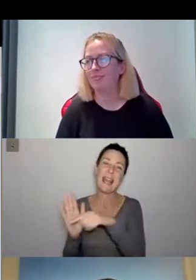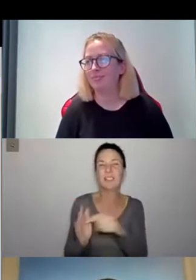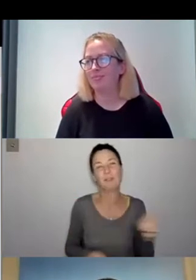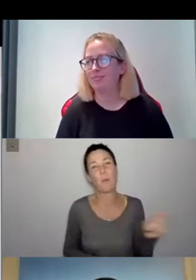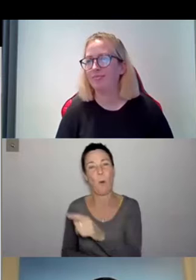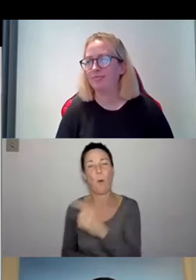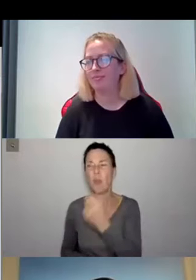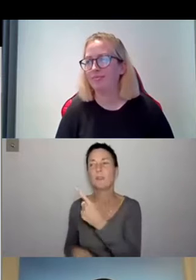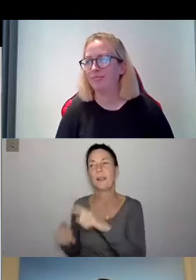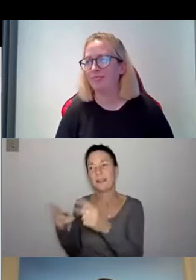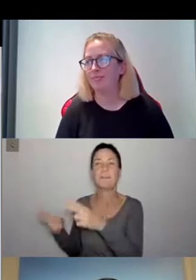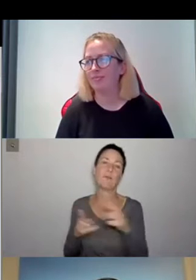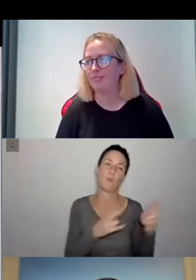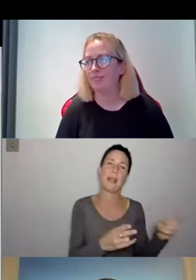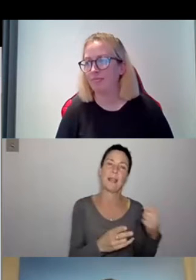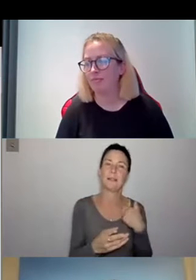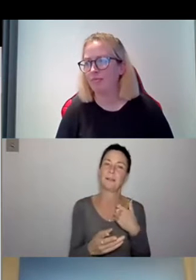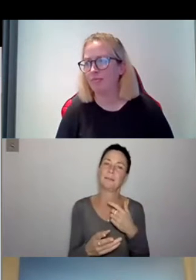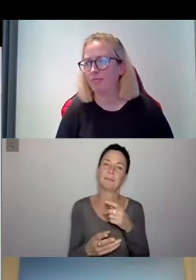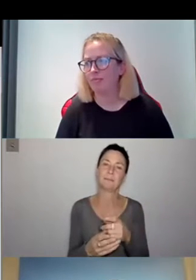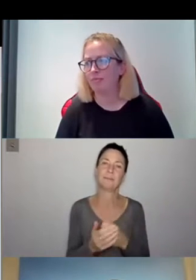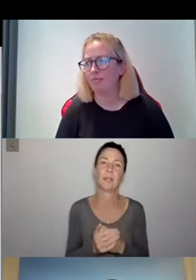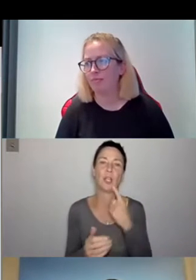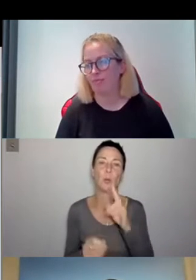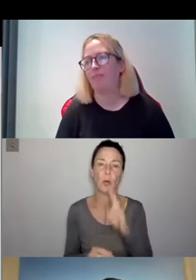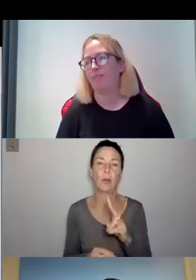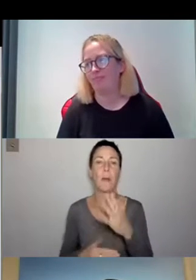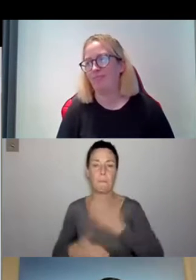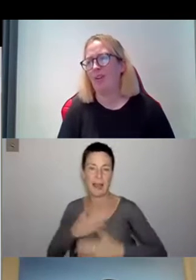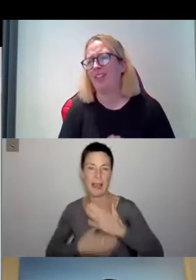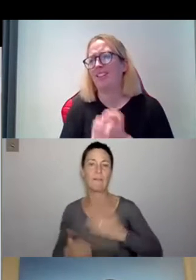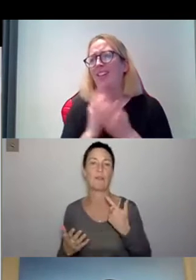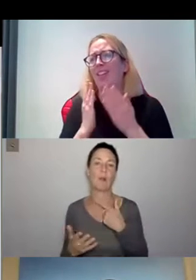main ways: physiological, behavioural, and subjective.